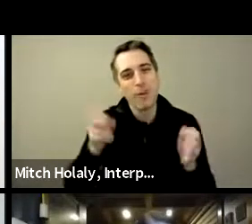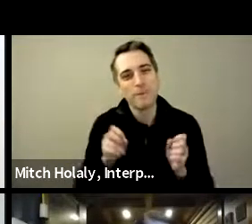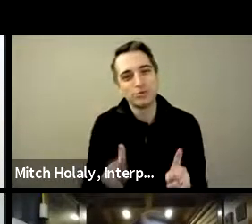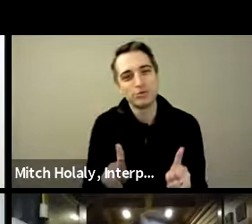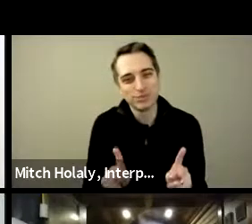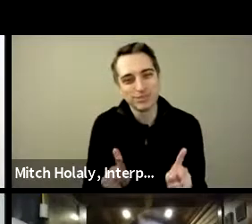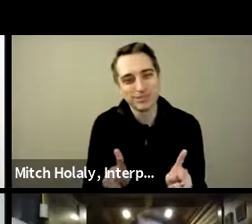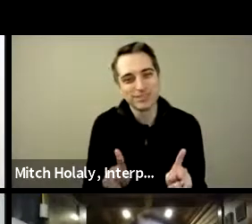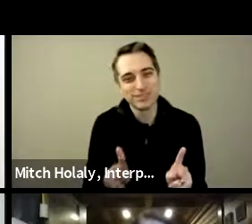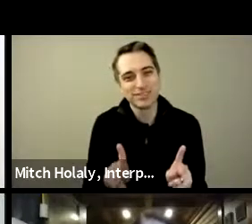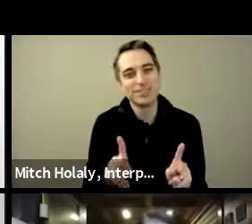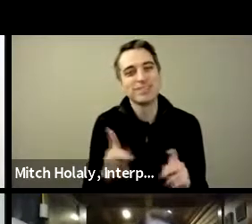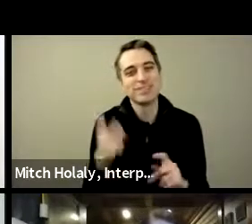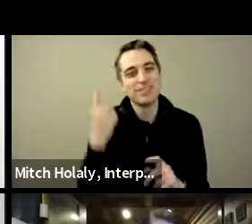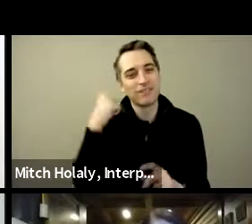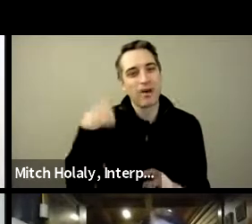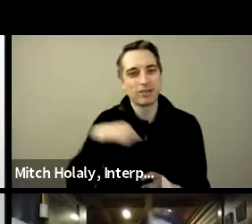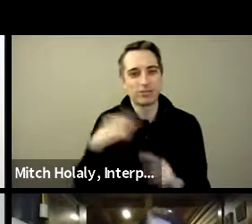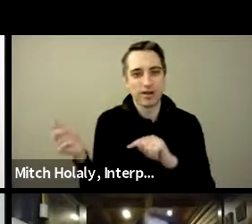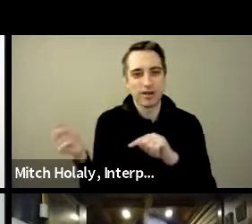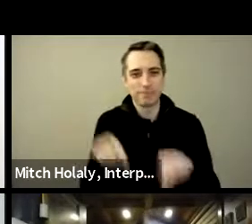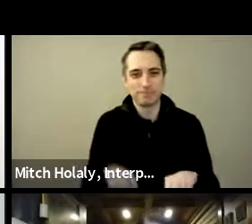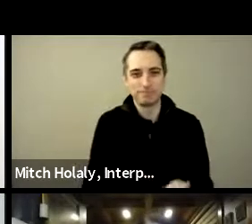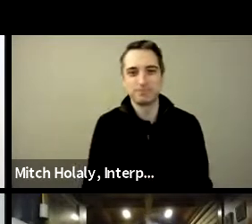for us to come here. Buenas noches.